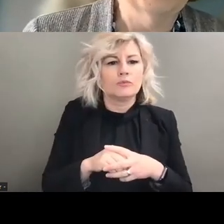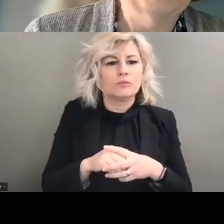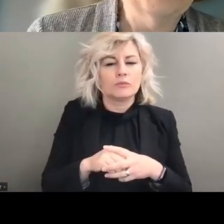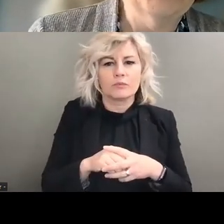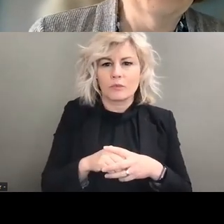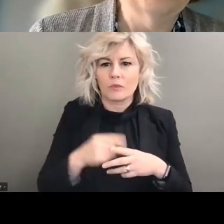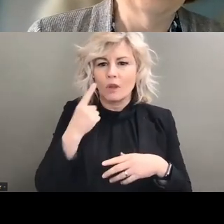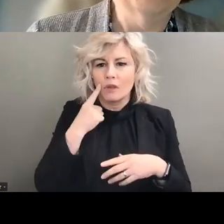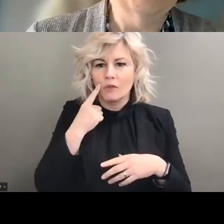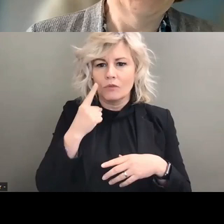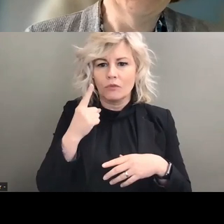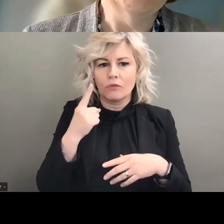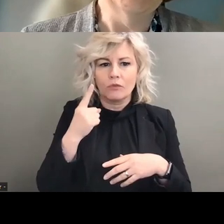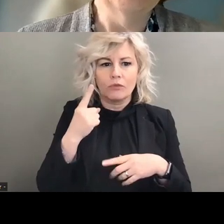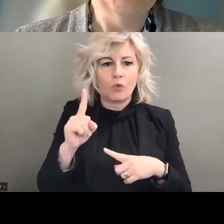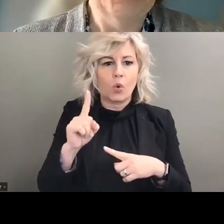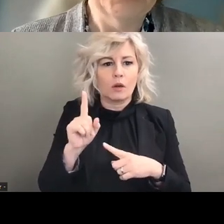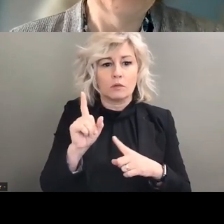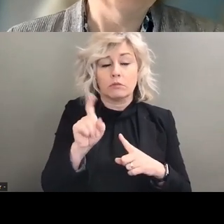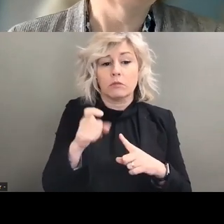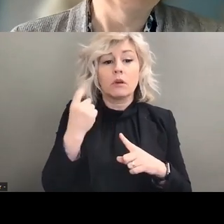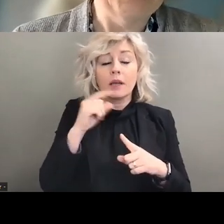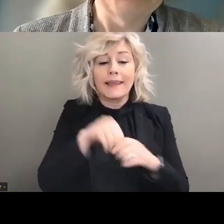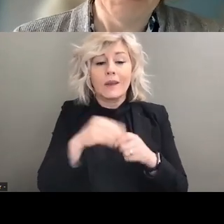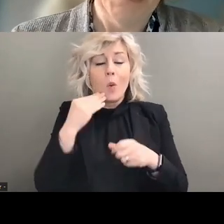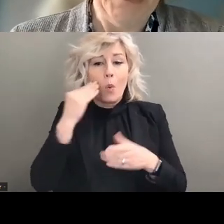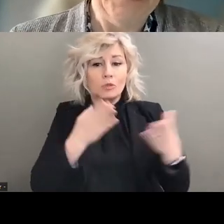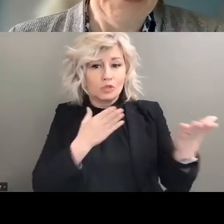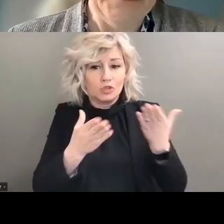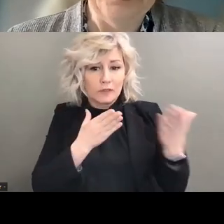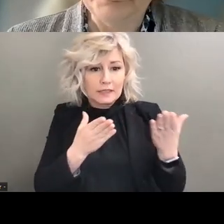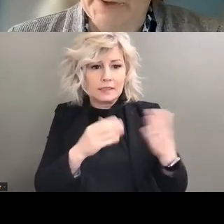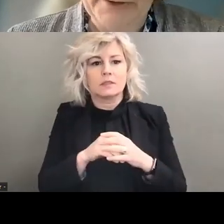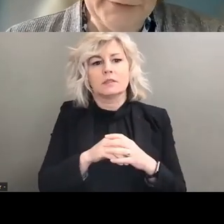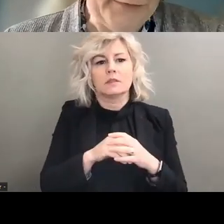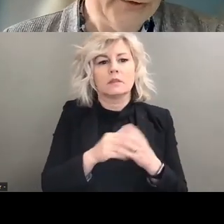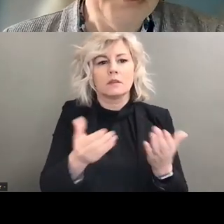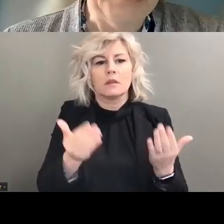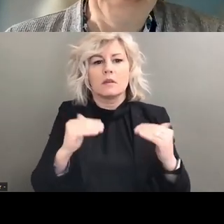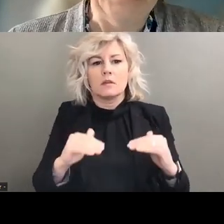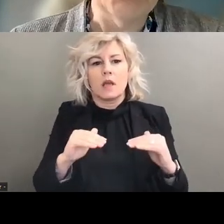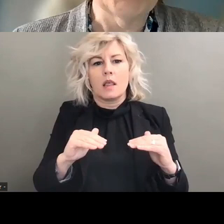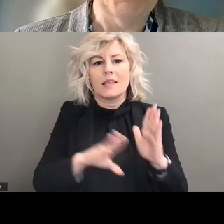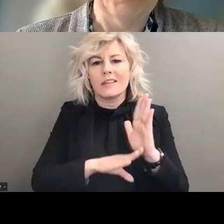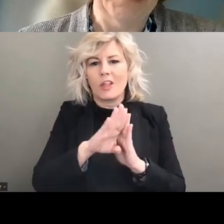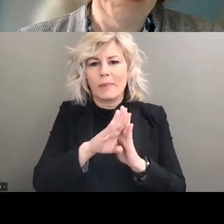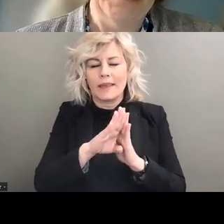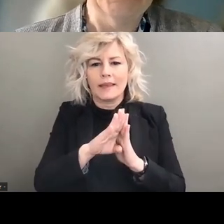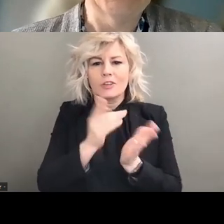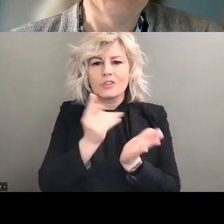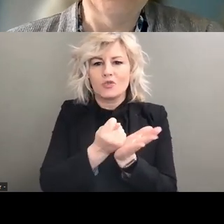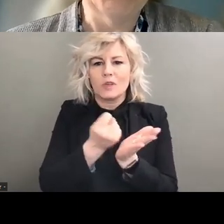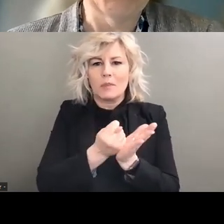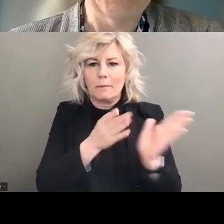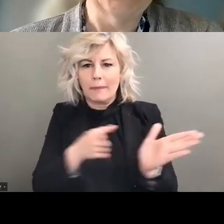for the necessity of in-home services, and then developing a treatment plan